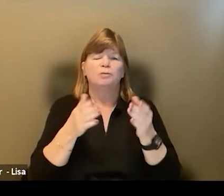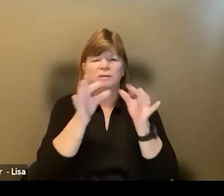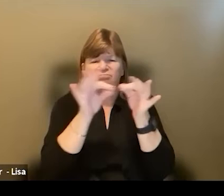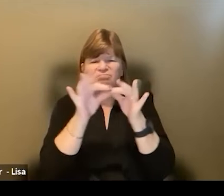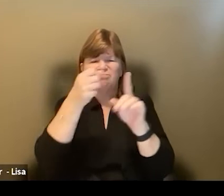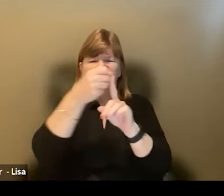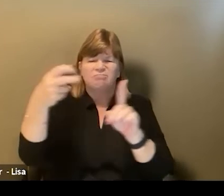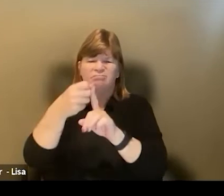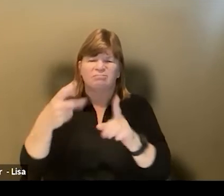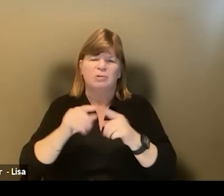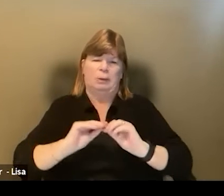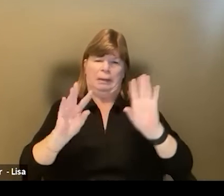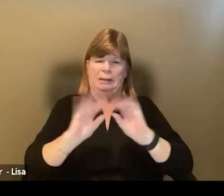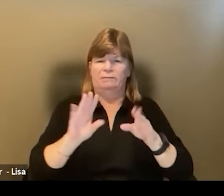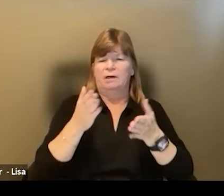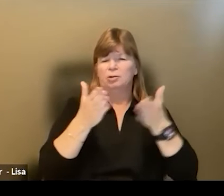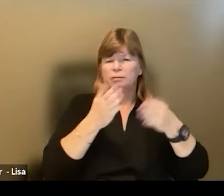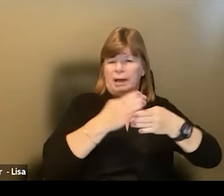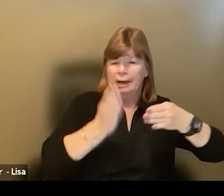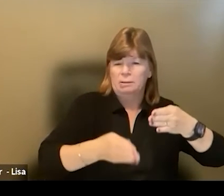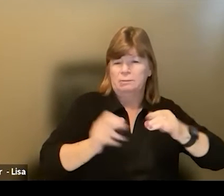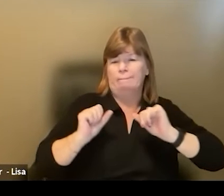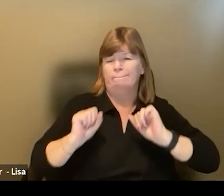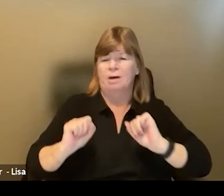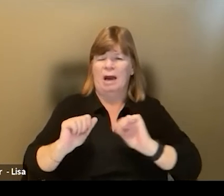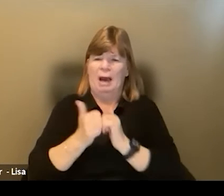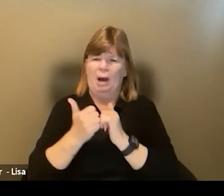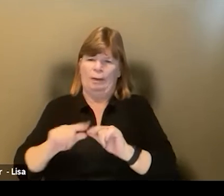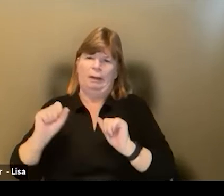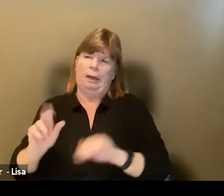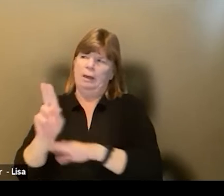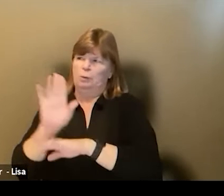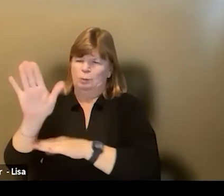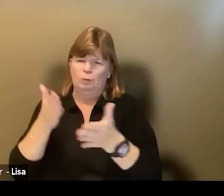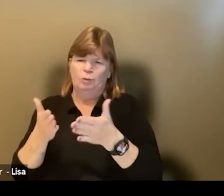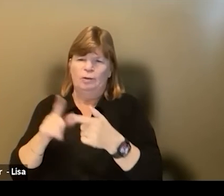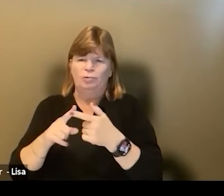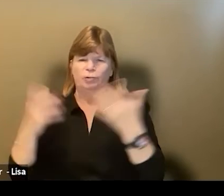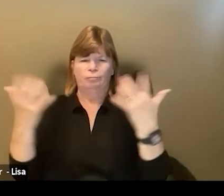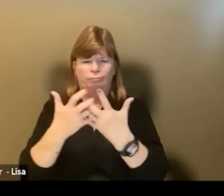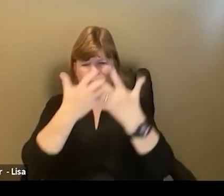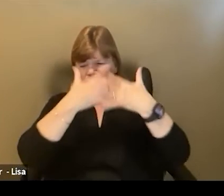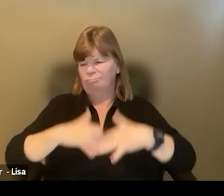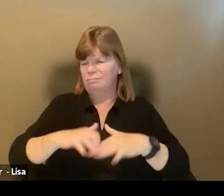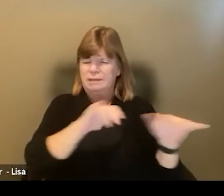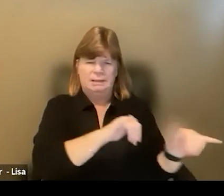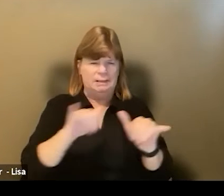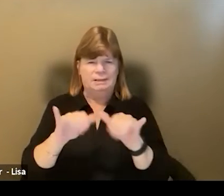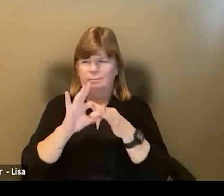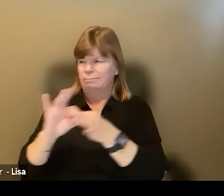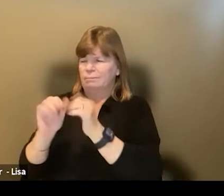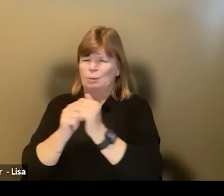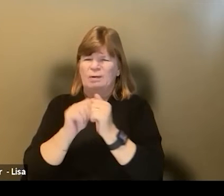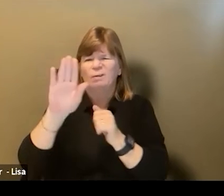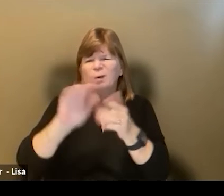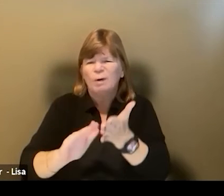just clarify service outcomes and potential ways the services could be used, and to align descriptions across multiple waivers for